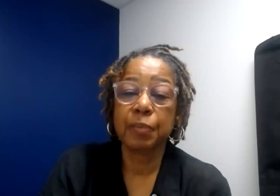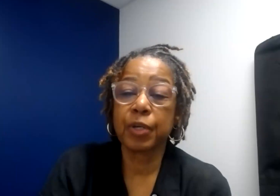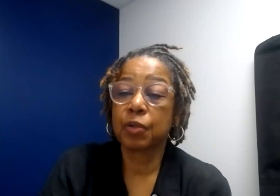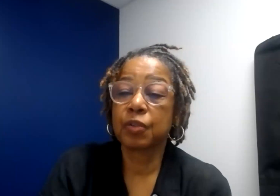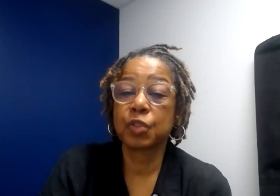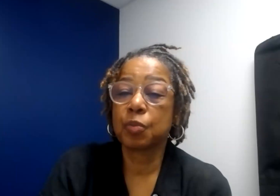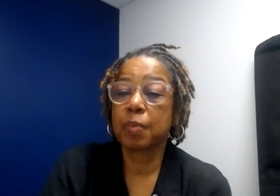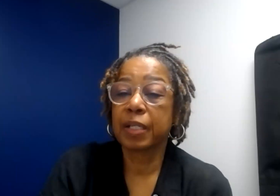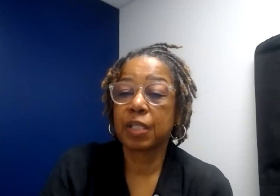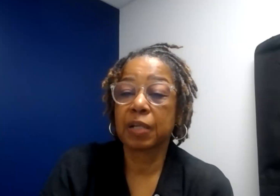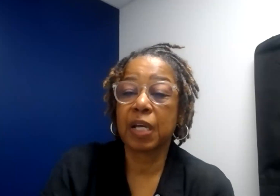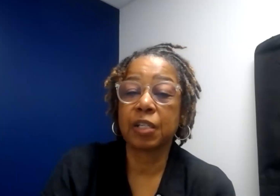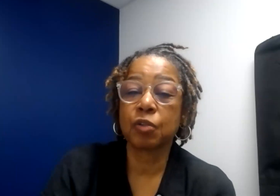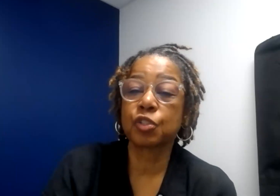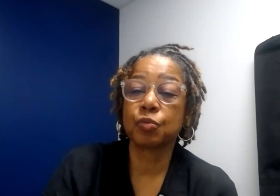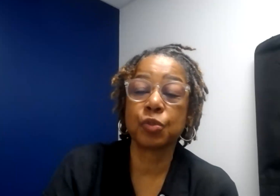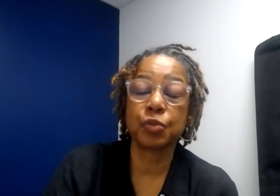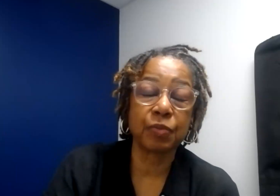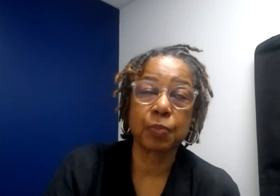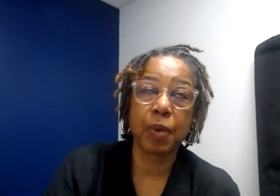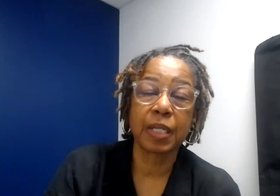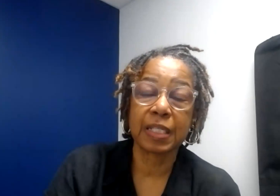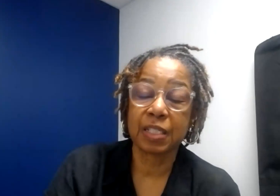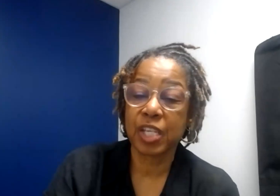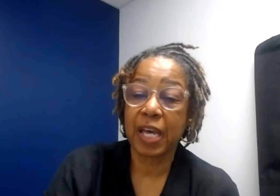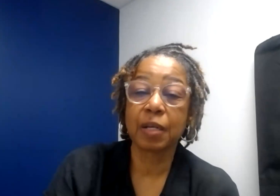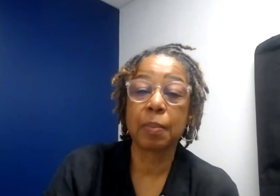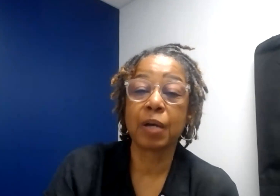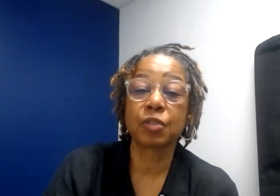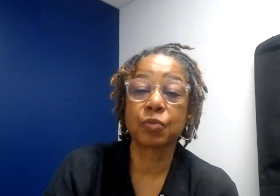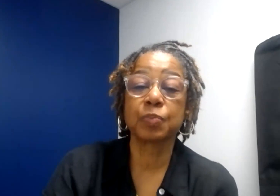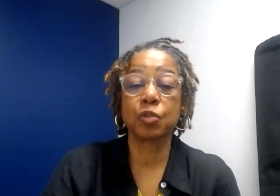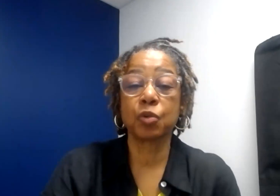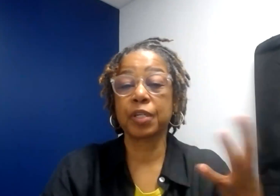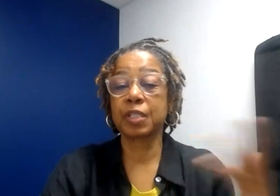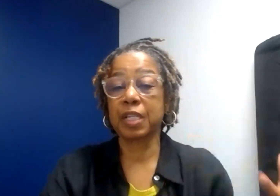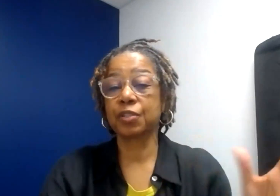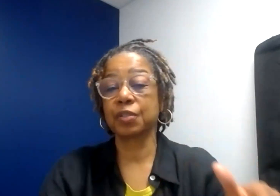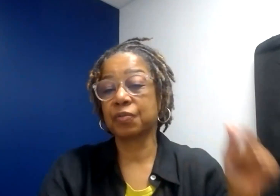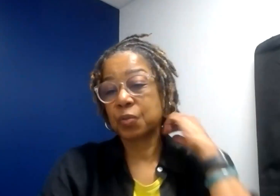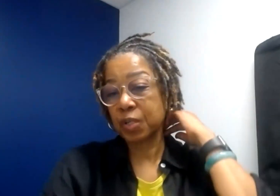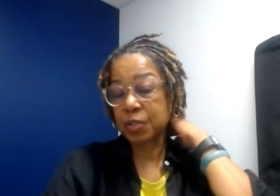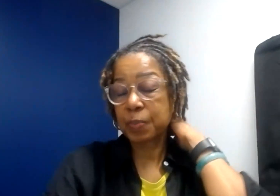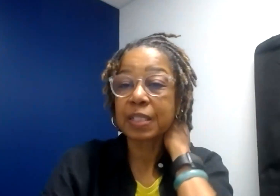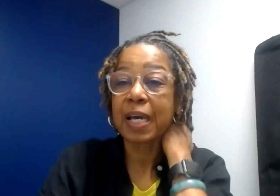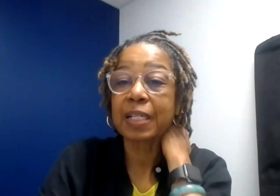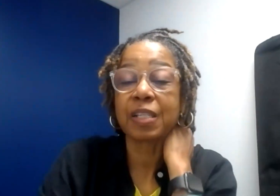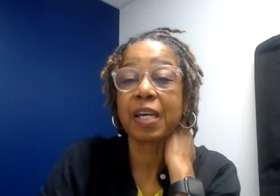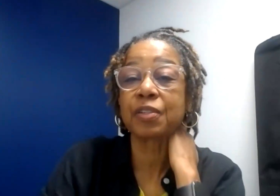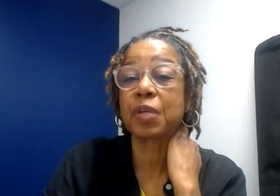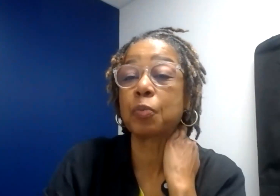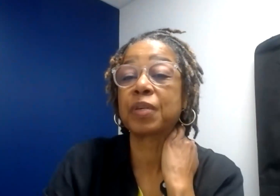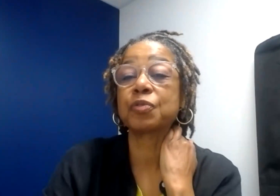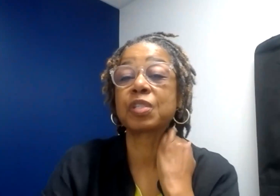And Gabriel, do you mind? I noticed you did respond in the chat about the respiratory nature, if you want to respond to that.